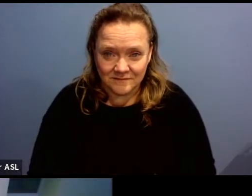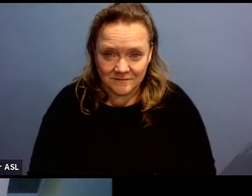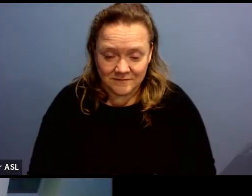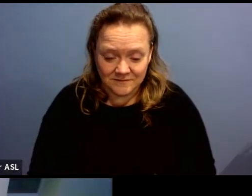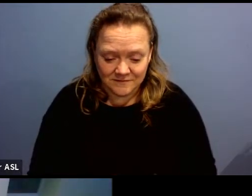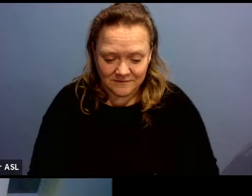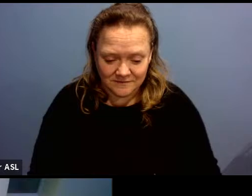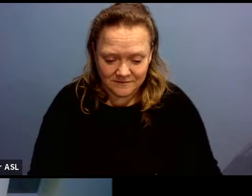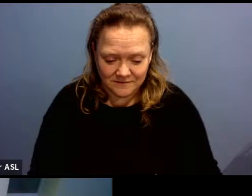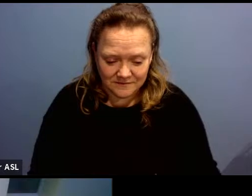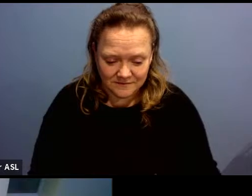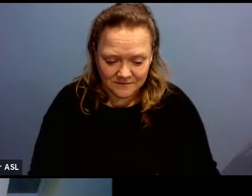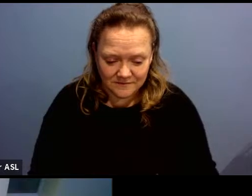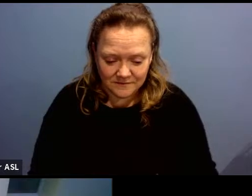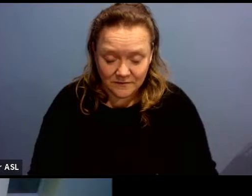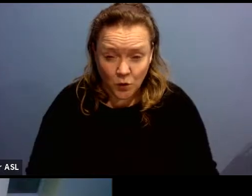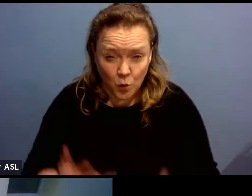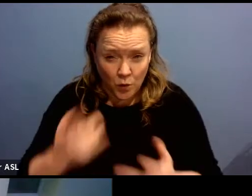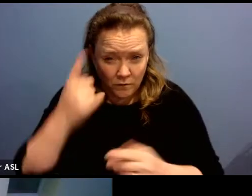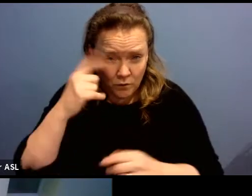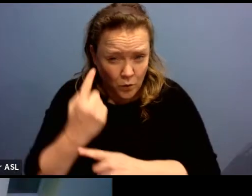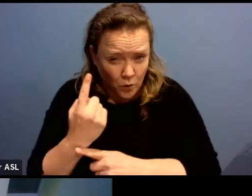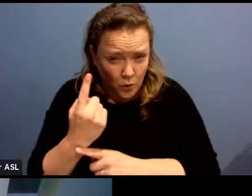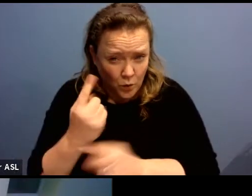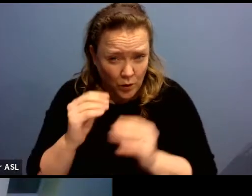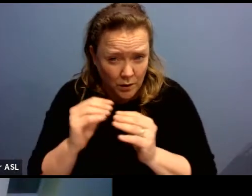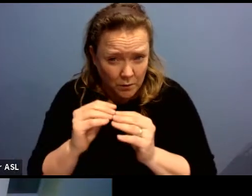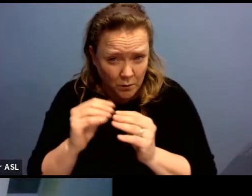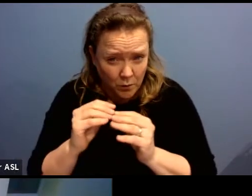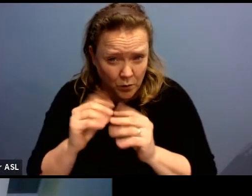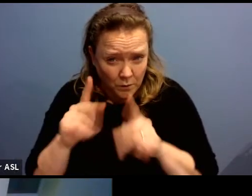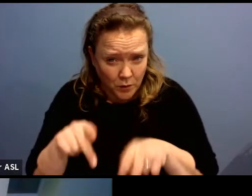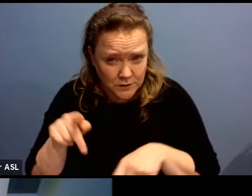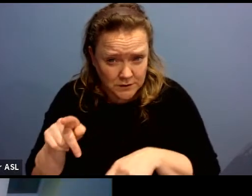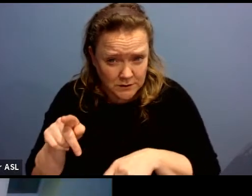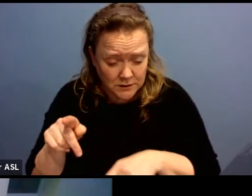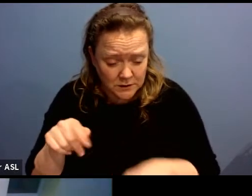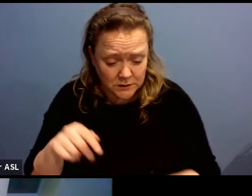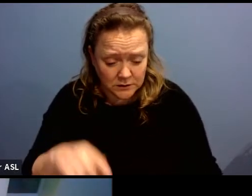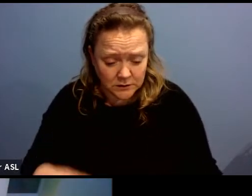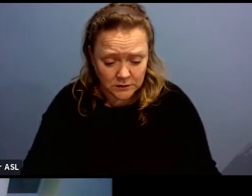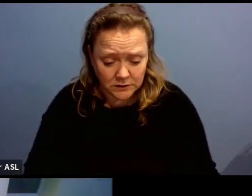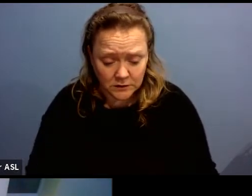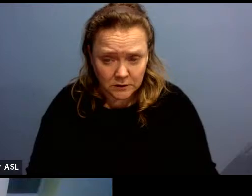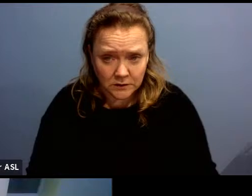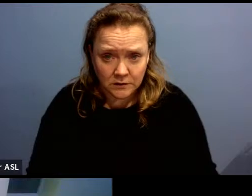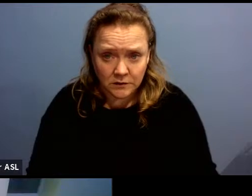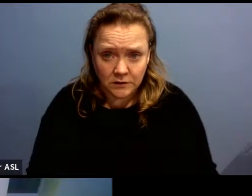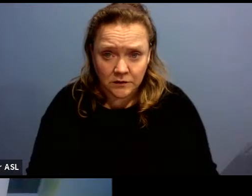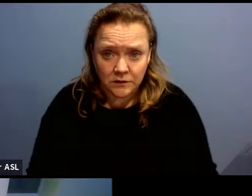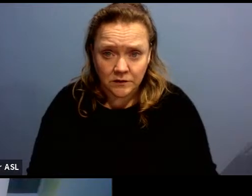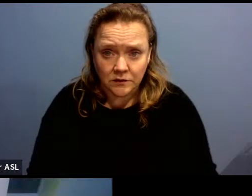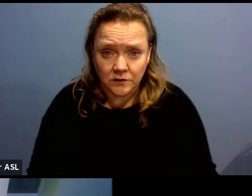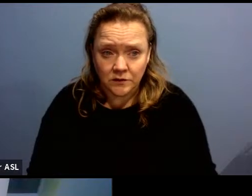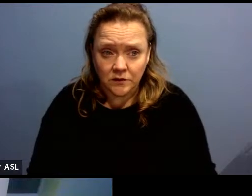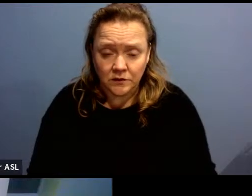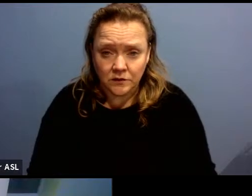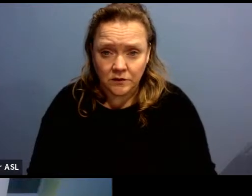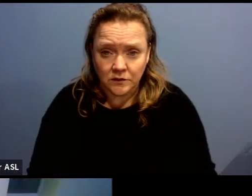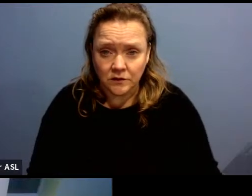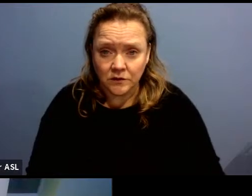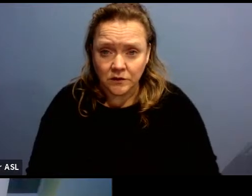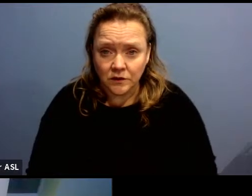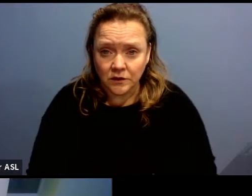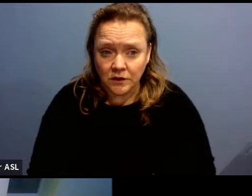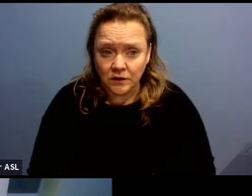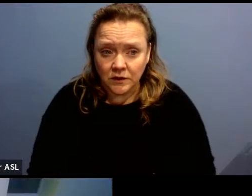And I believe we have one final speaker. We're waiting to get through the speaker's bridge here.